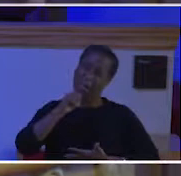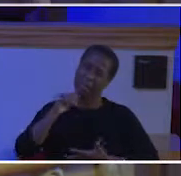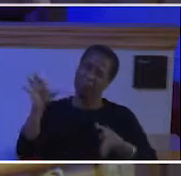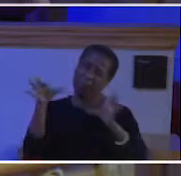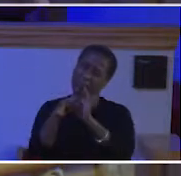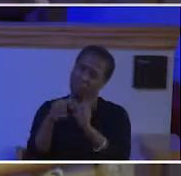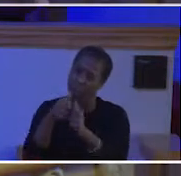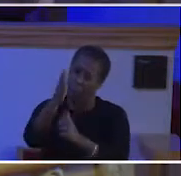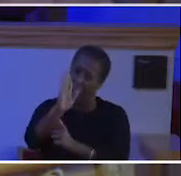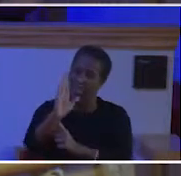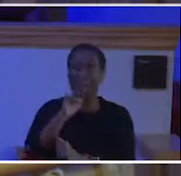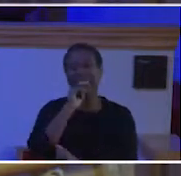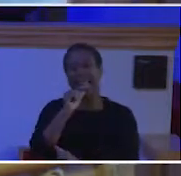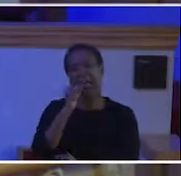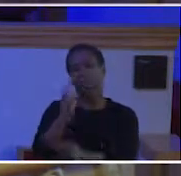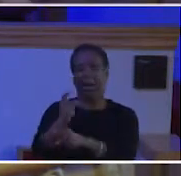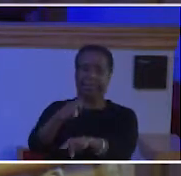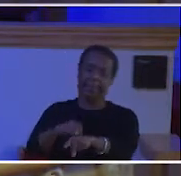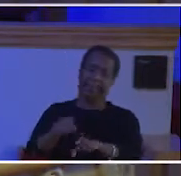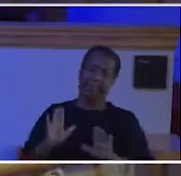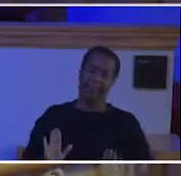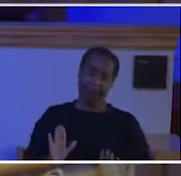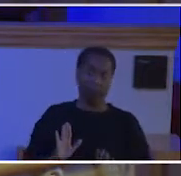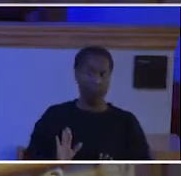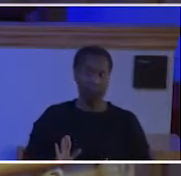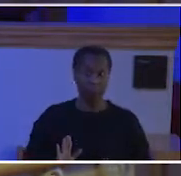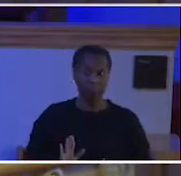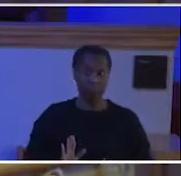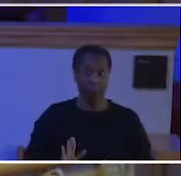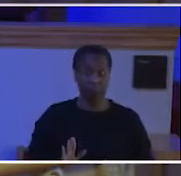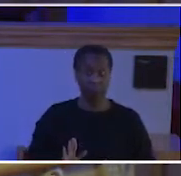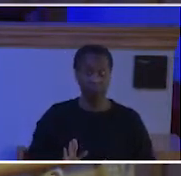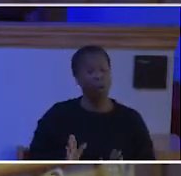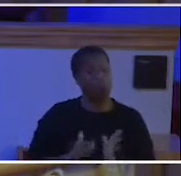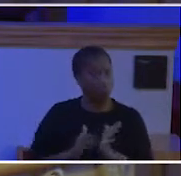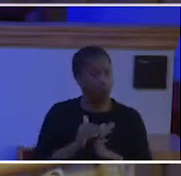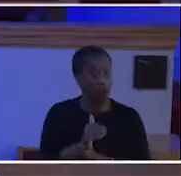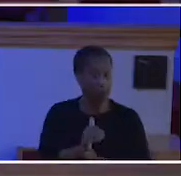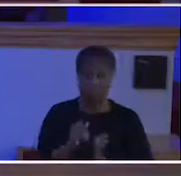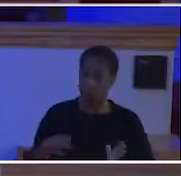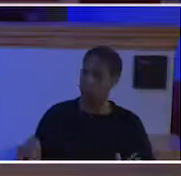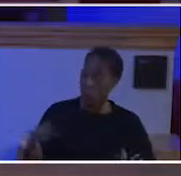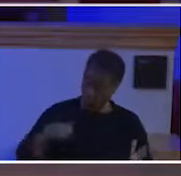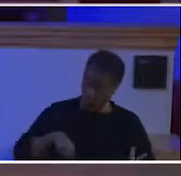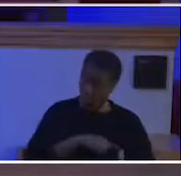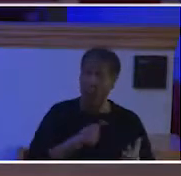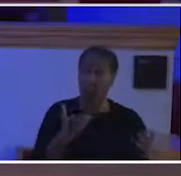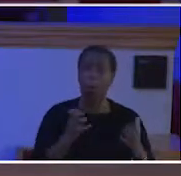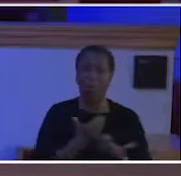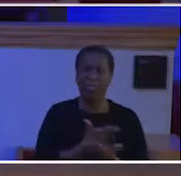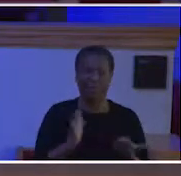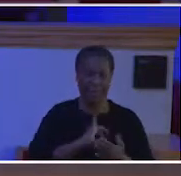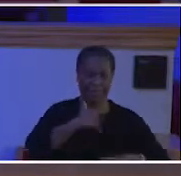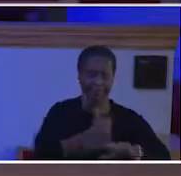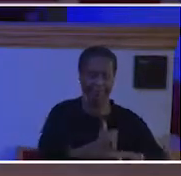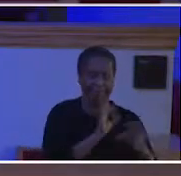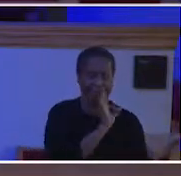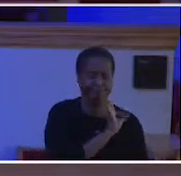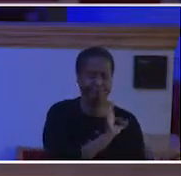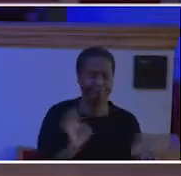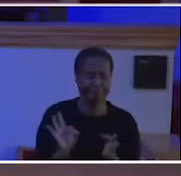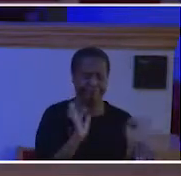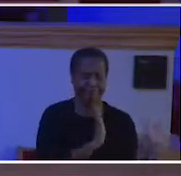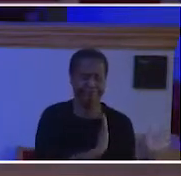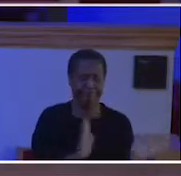not the right time. Often we want things laid out and neatly